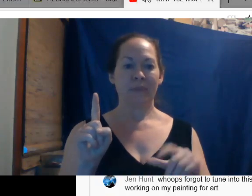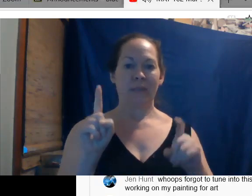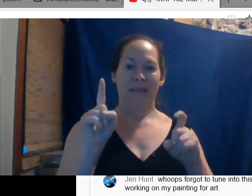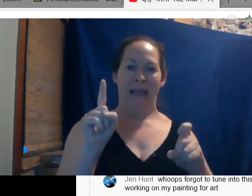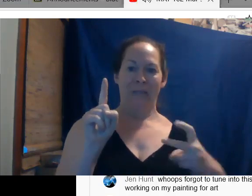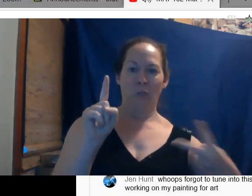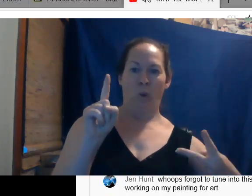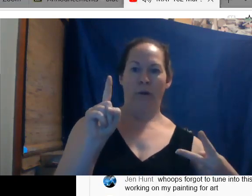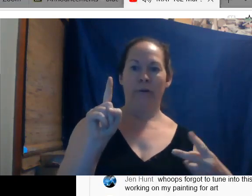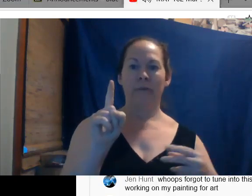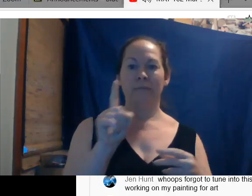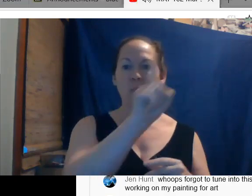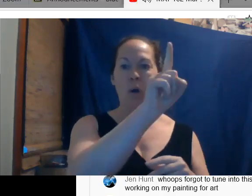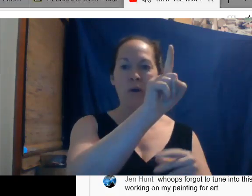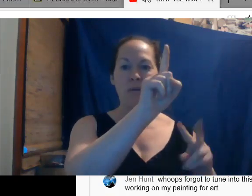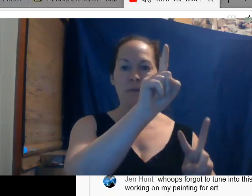And I'm left with x squared down below.